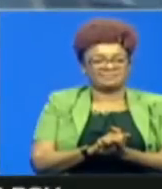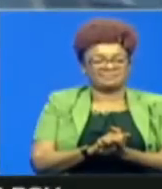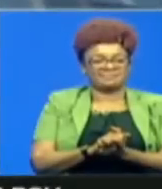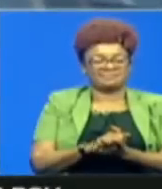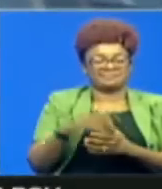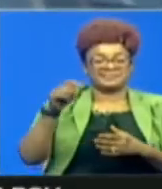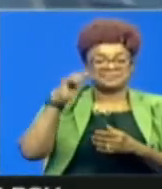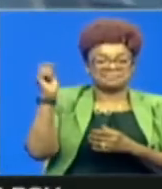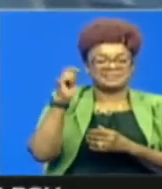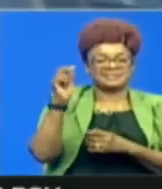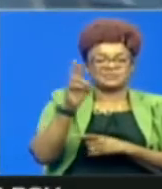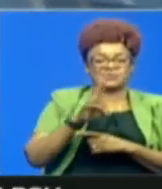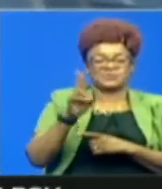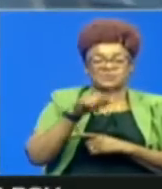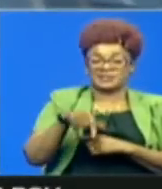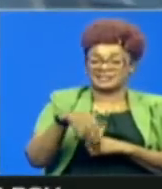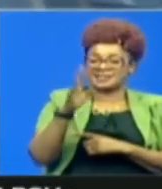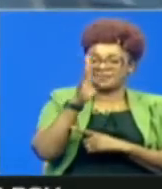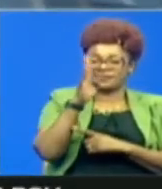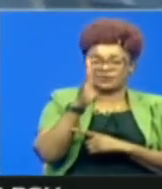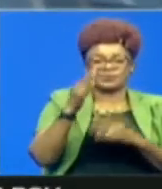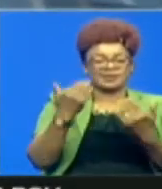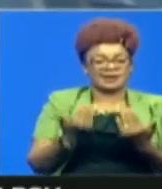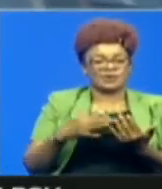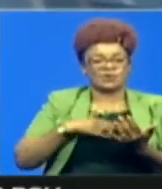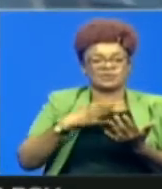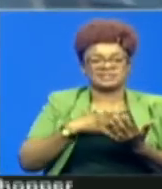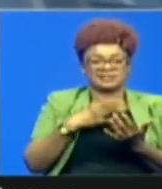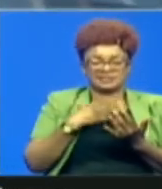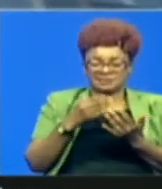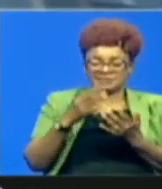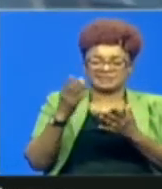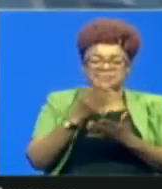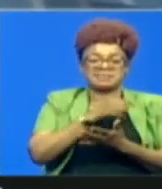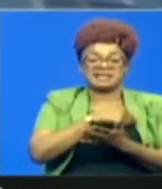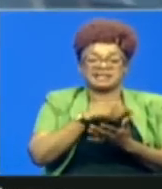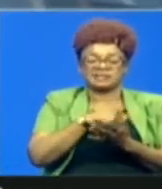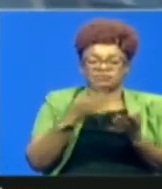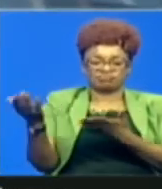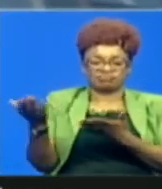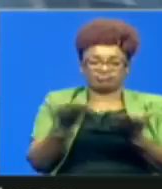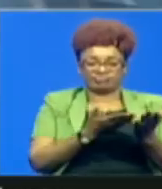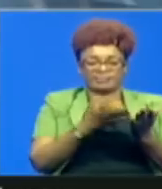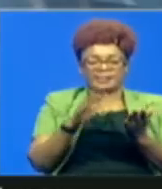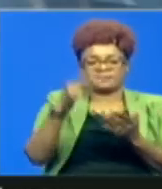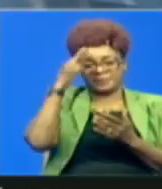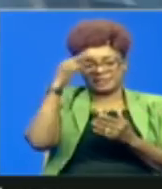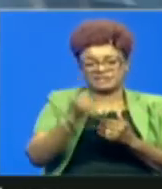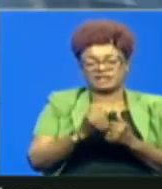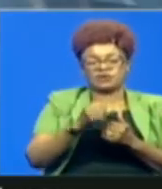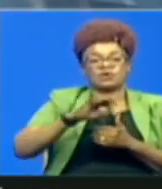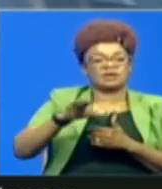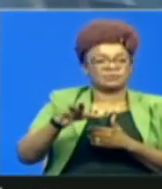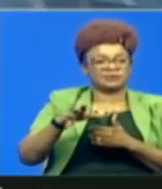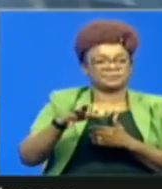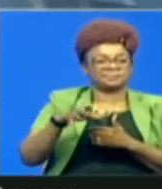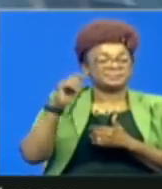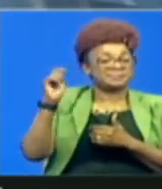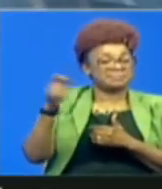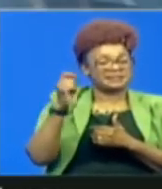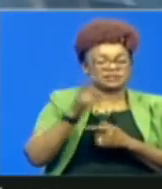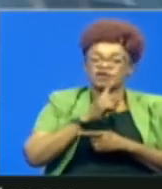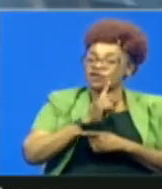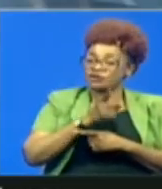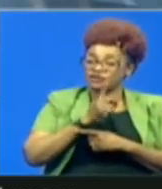President Uhuru Kenyatta this afternoon hosted a goodwill delegation of elected leaders from Kajiado County. The president cautioned